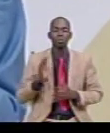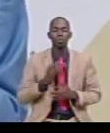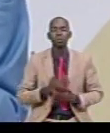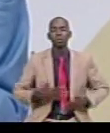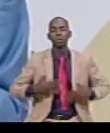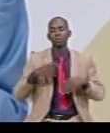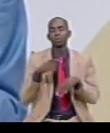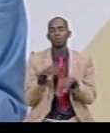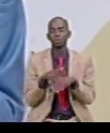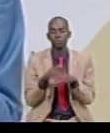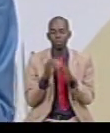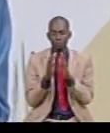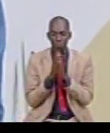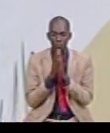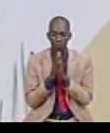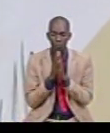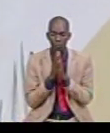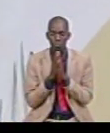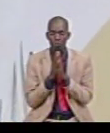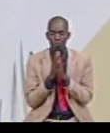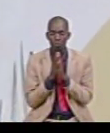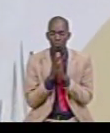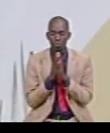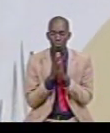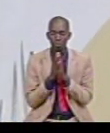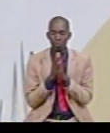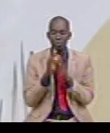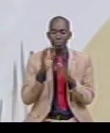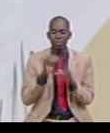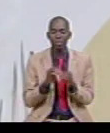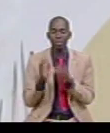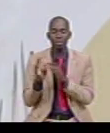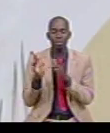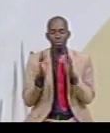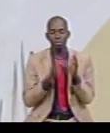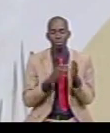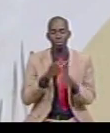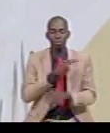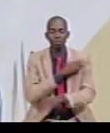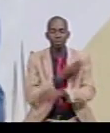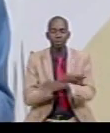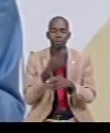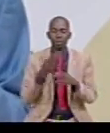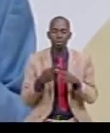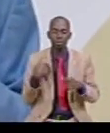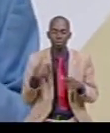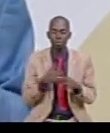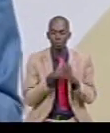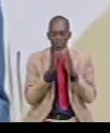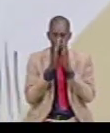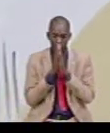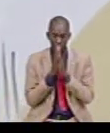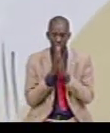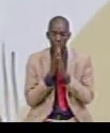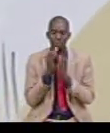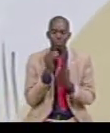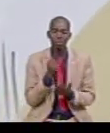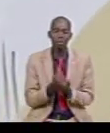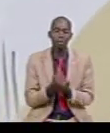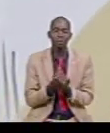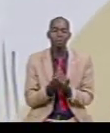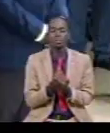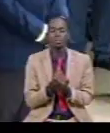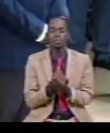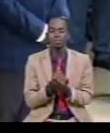Pray and receive. In Jesus' mighty name we pray. And amen.